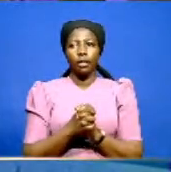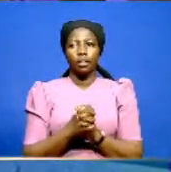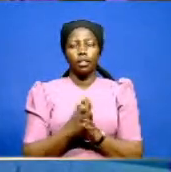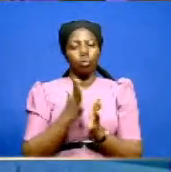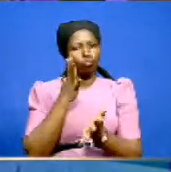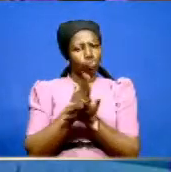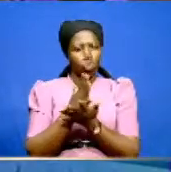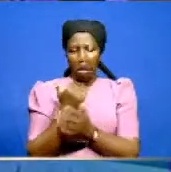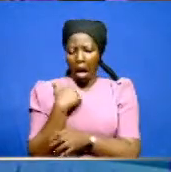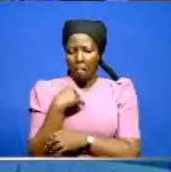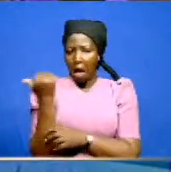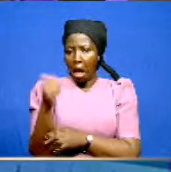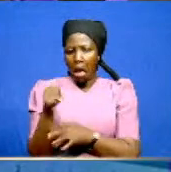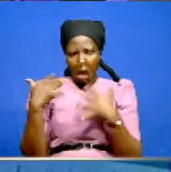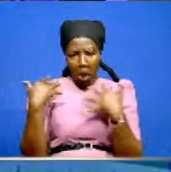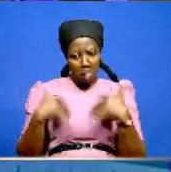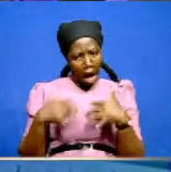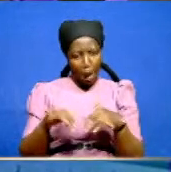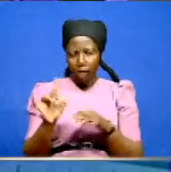Absolutely no side shows.